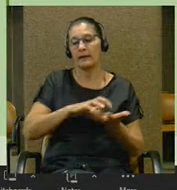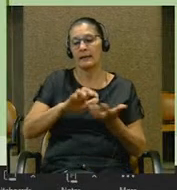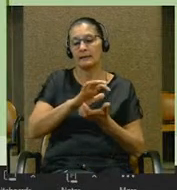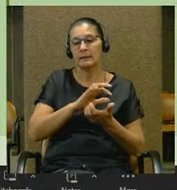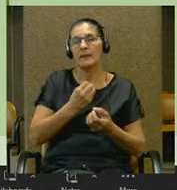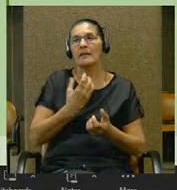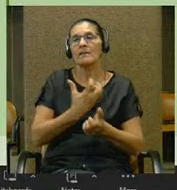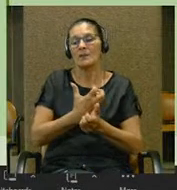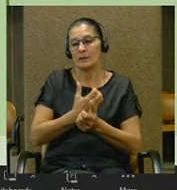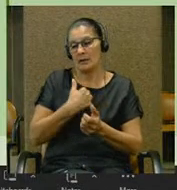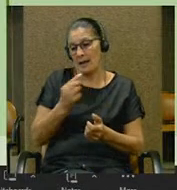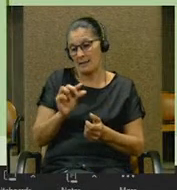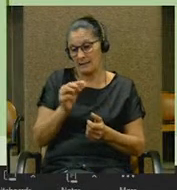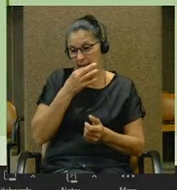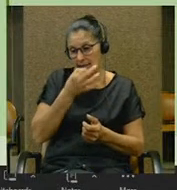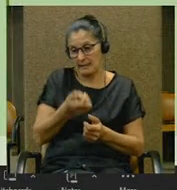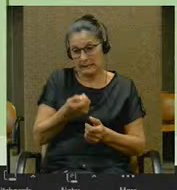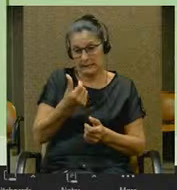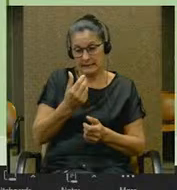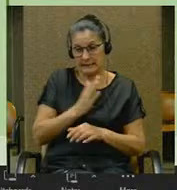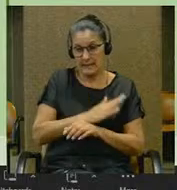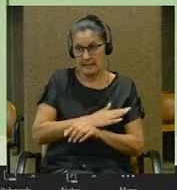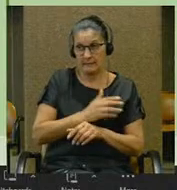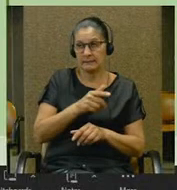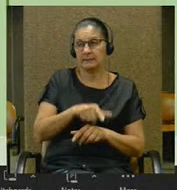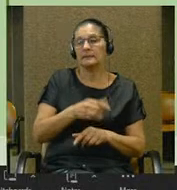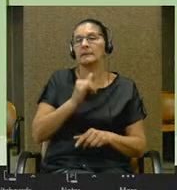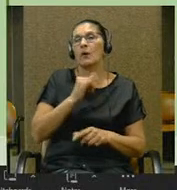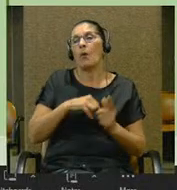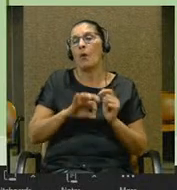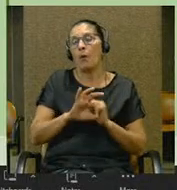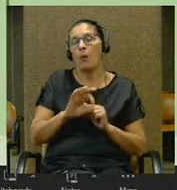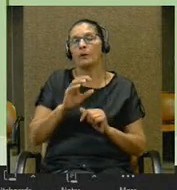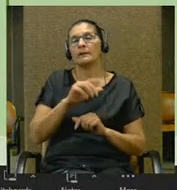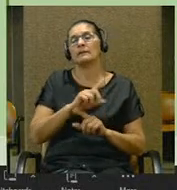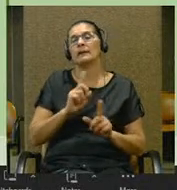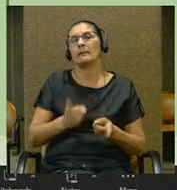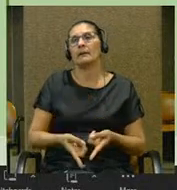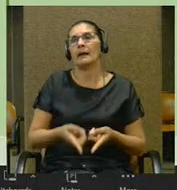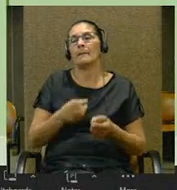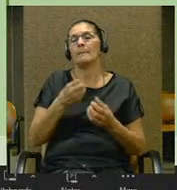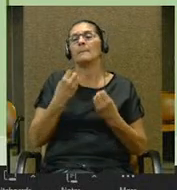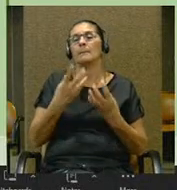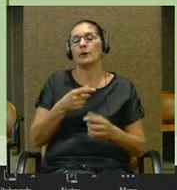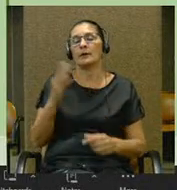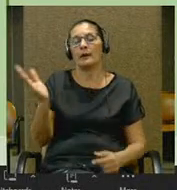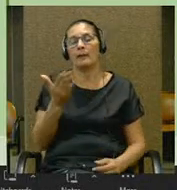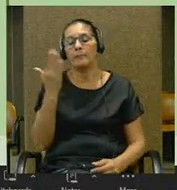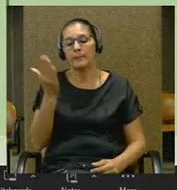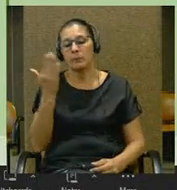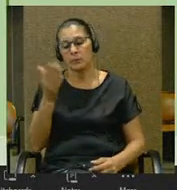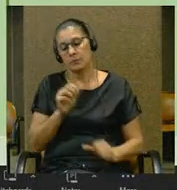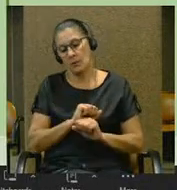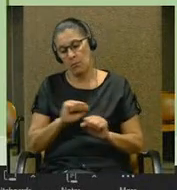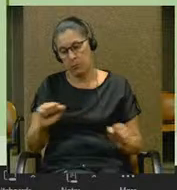result of poisoning crisis that I just mentioned, or because